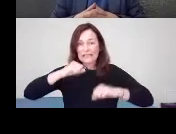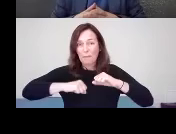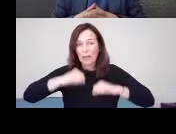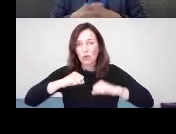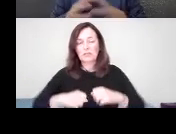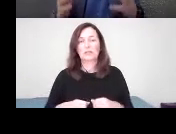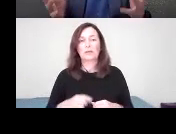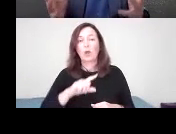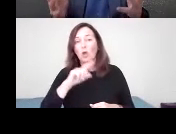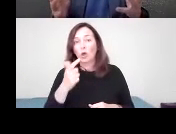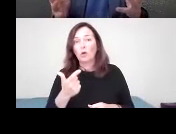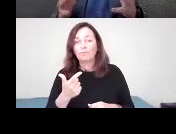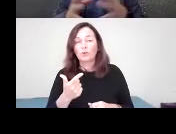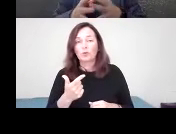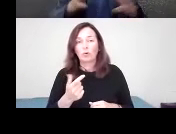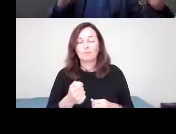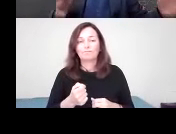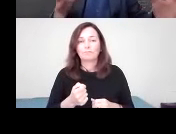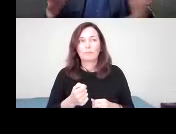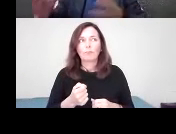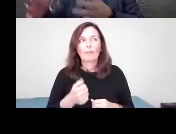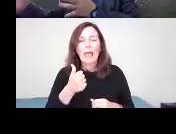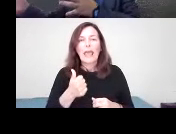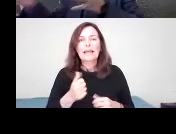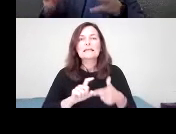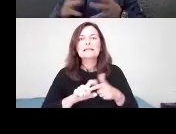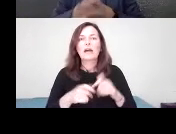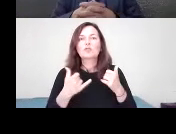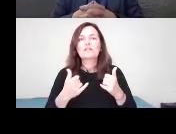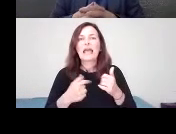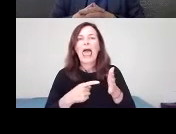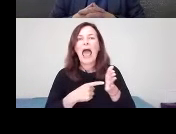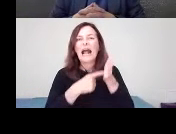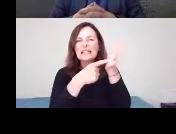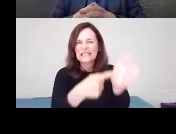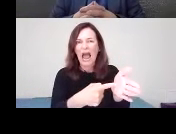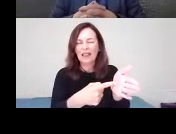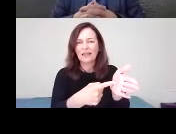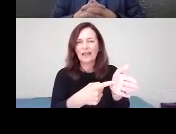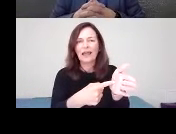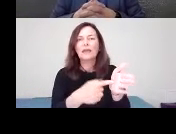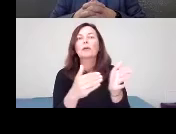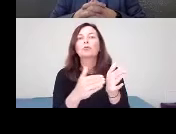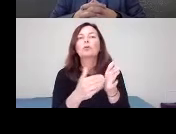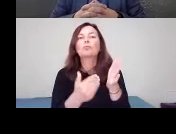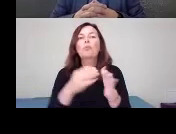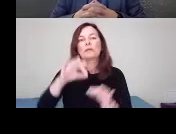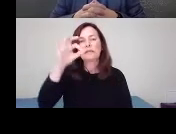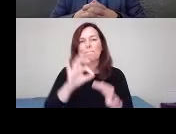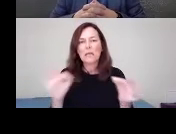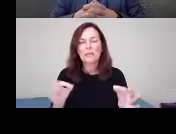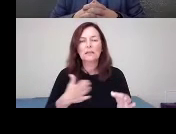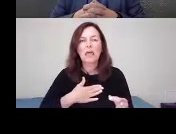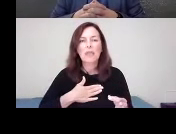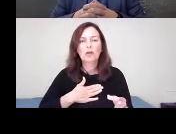all of us, we know that when you're having some kind of plan, you need to measure that somehow. And it has been quite difficult, even in the